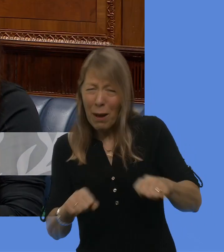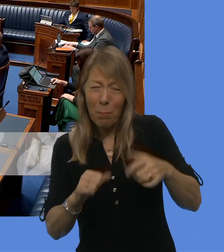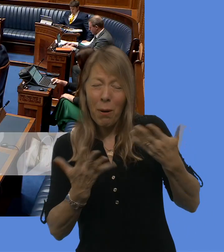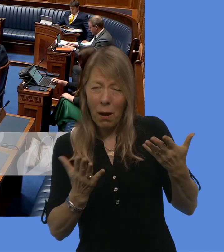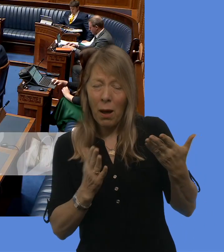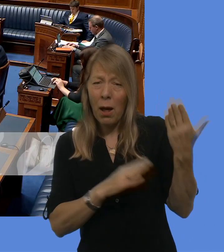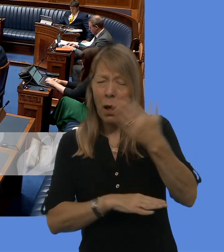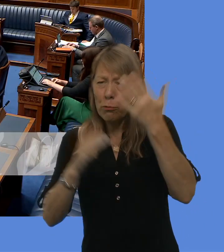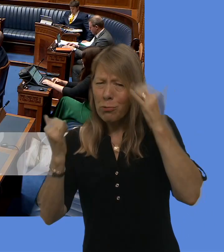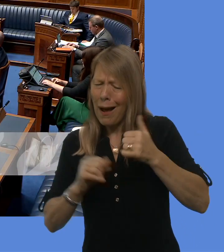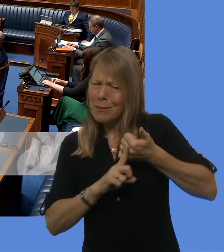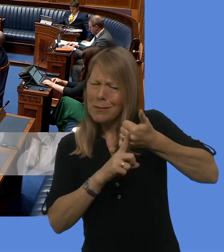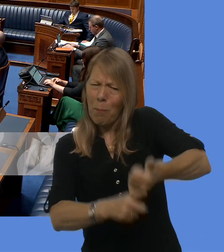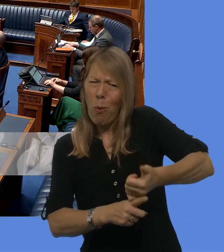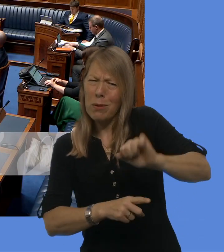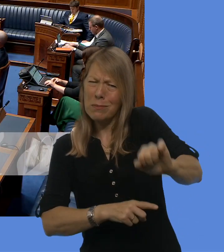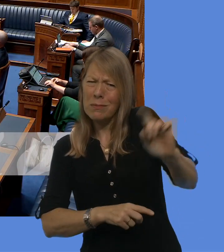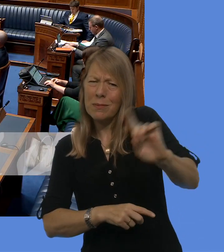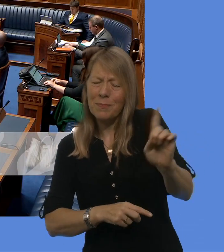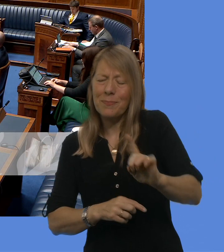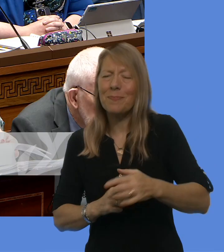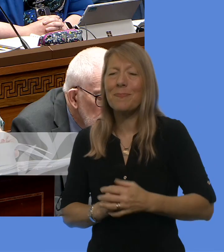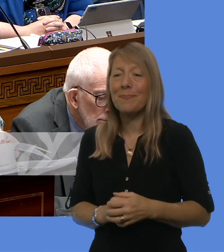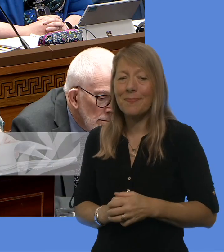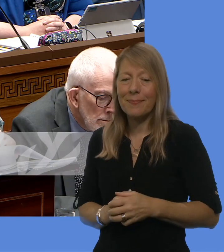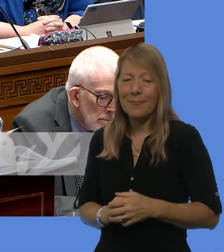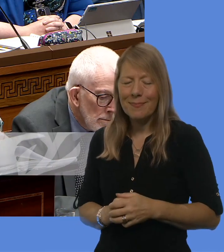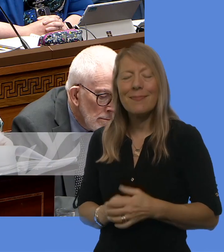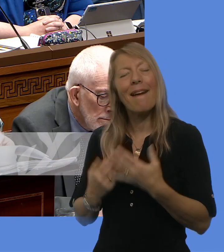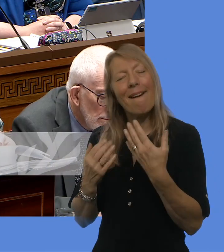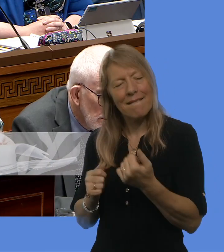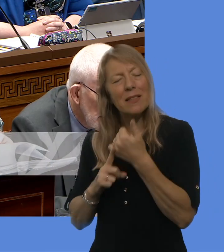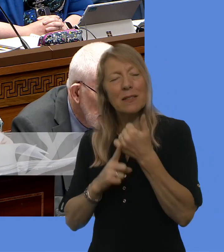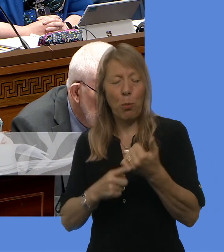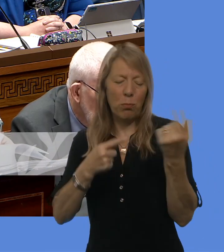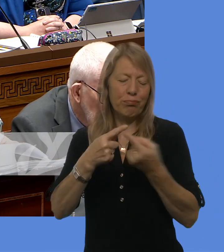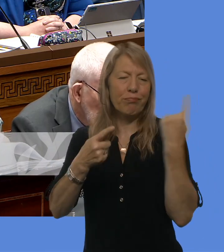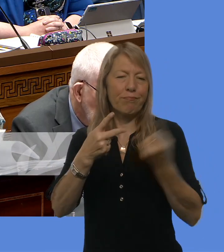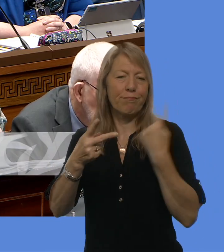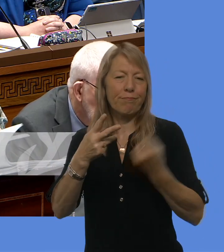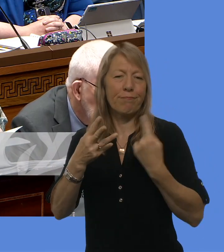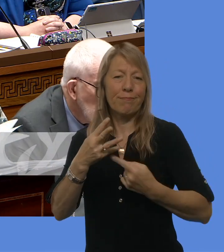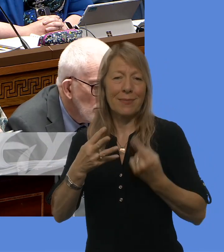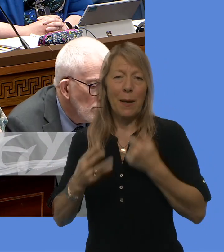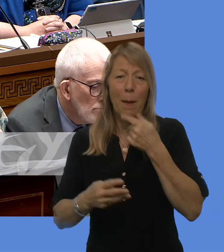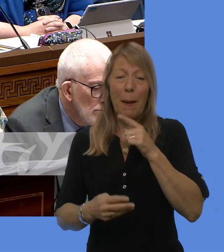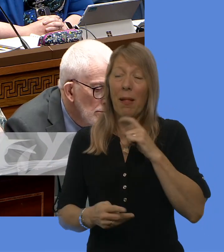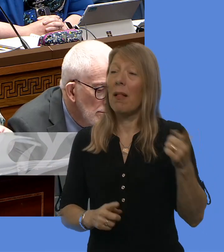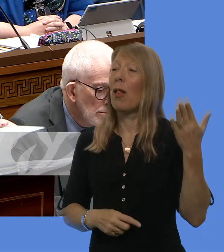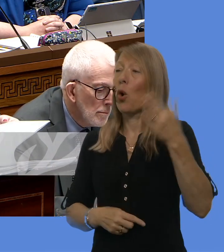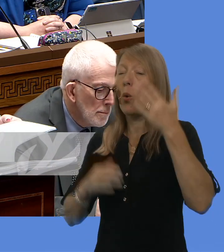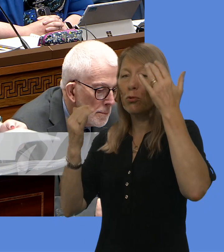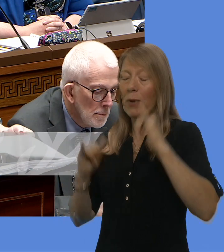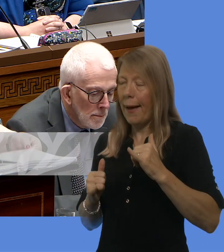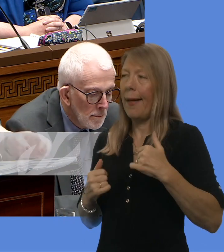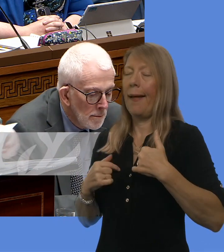There are a range of supports that are available in terms of people who go to trial in rape cases.